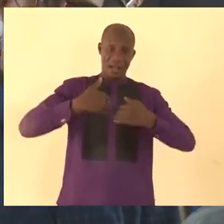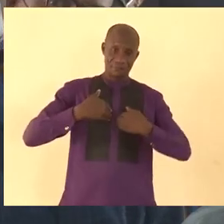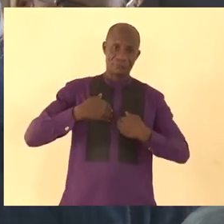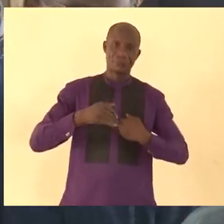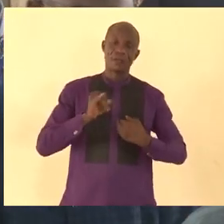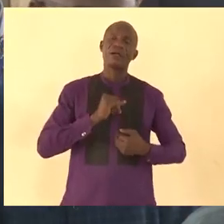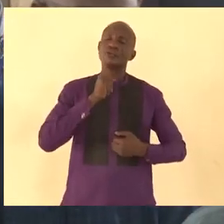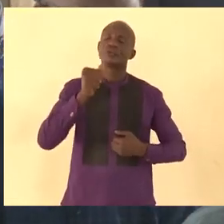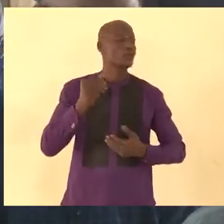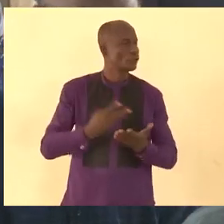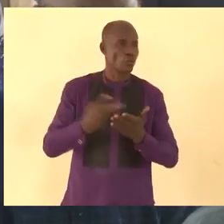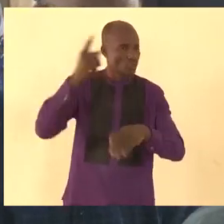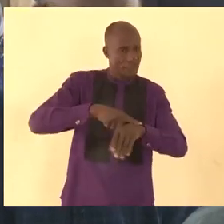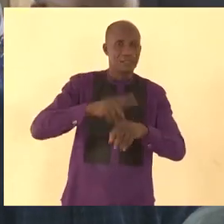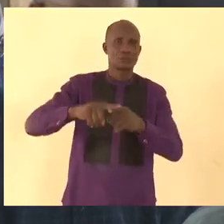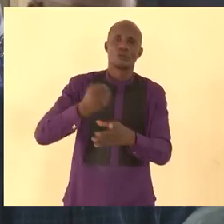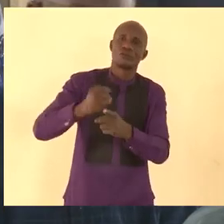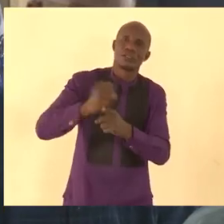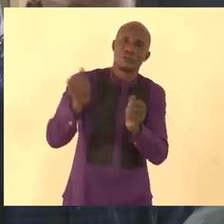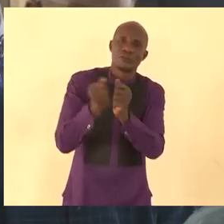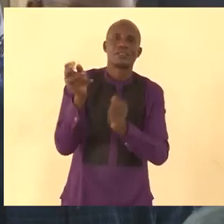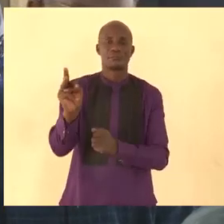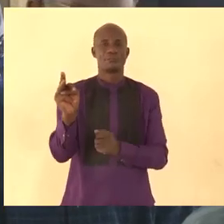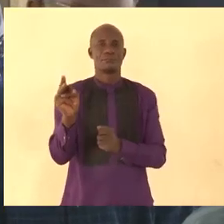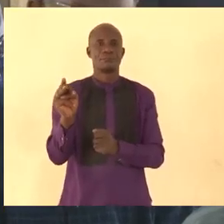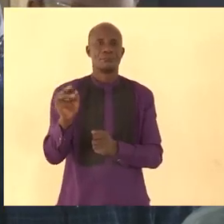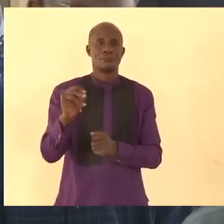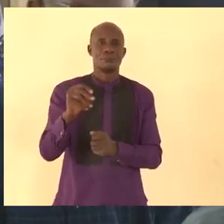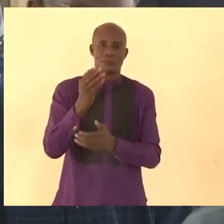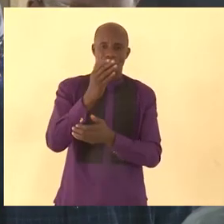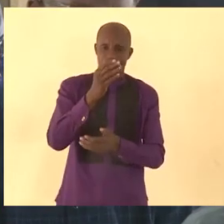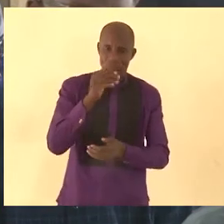should not hesitate to share with the person. That